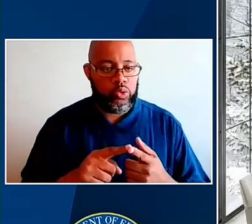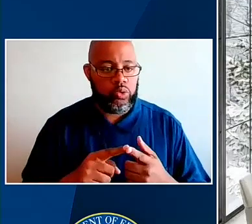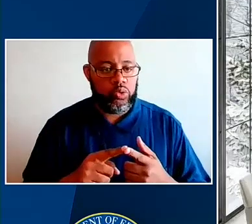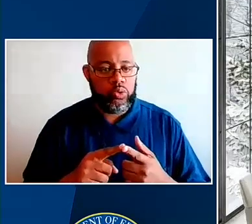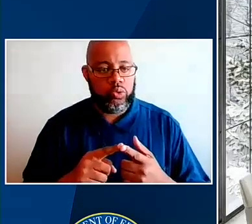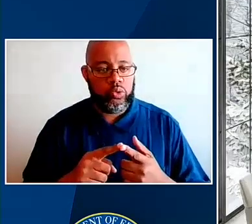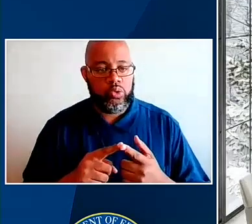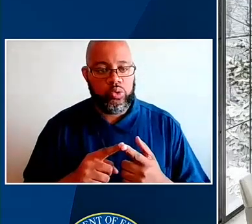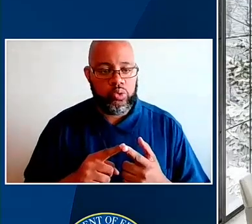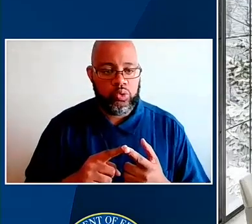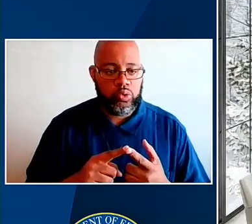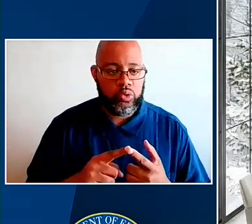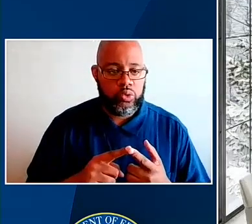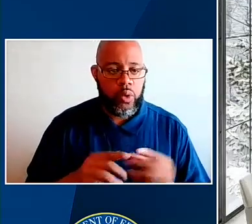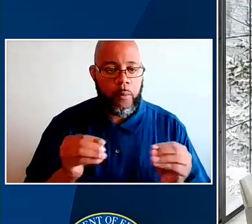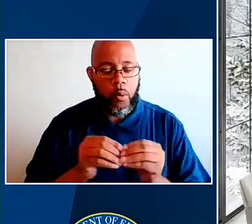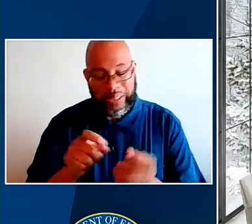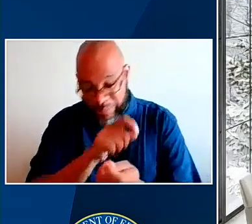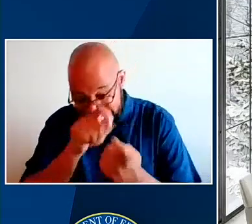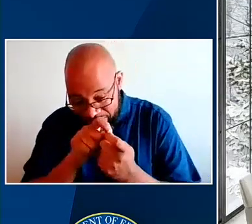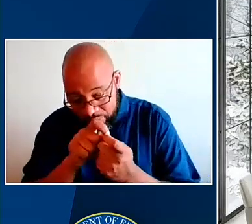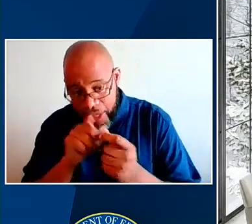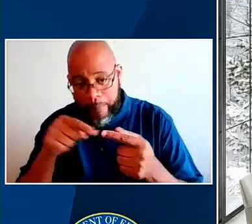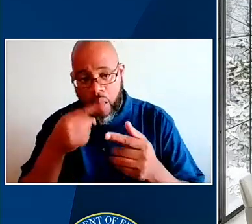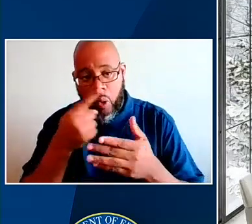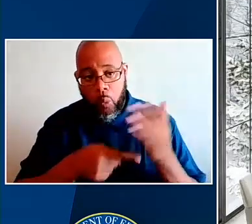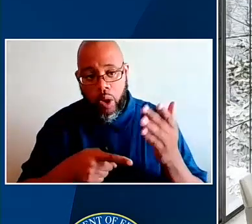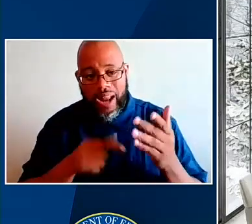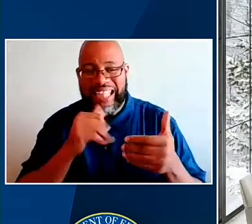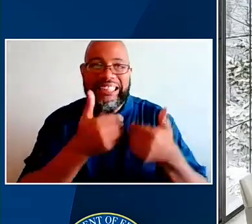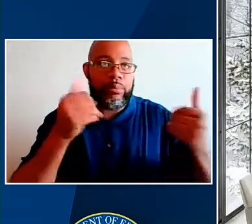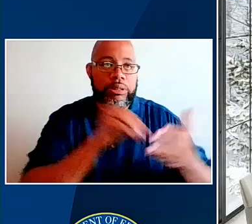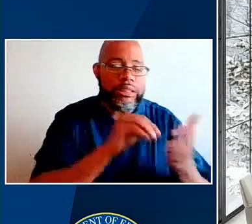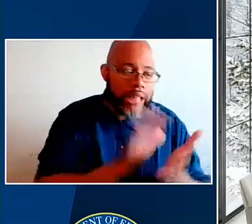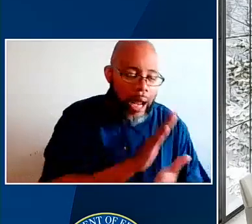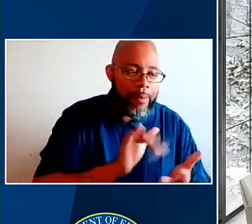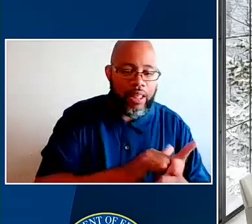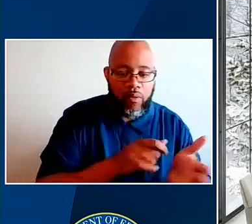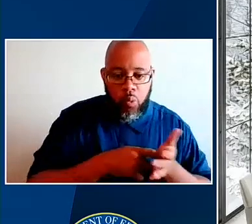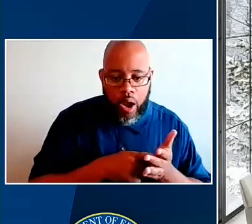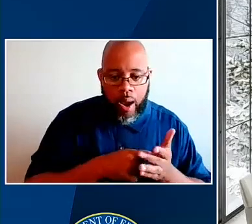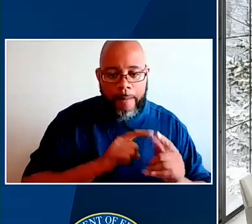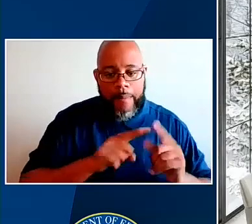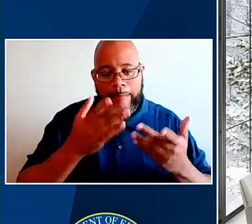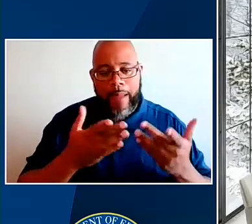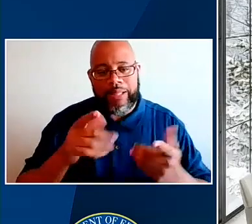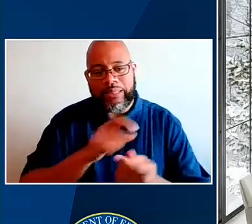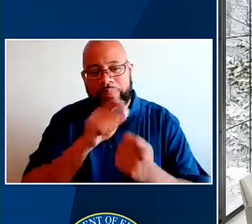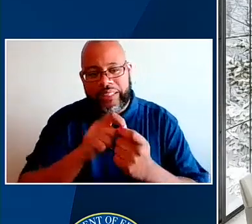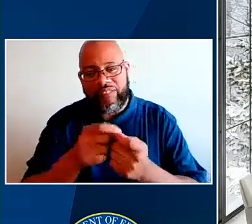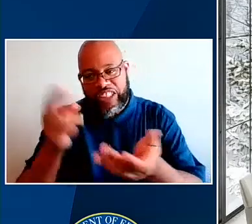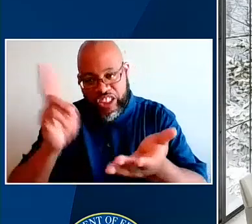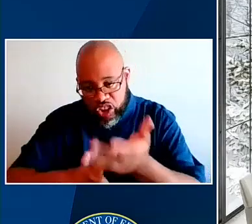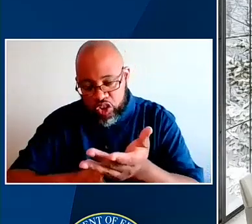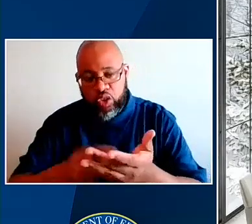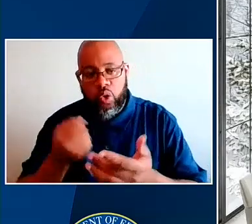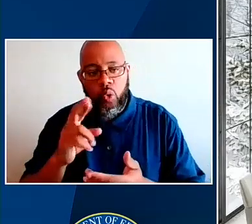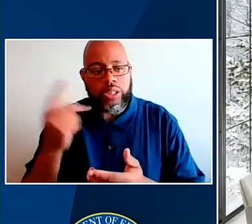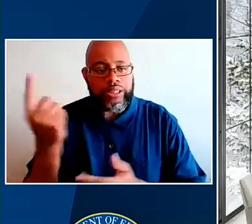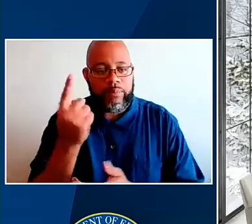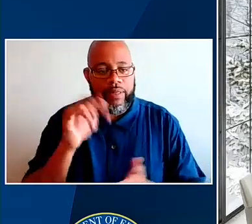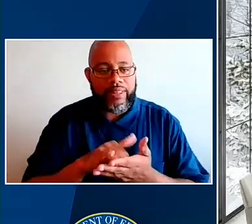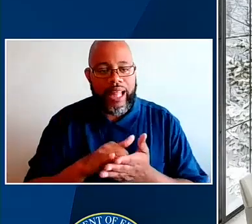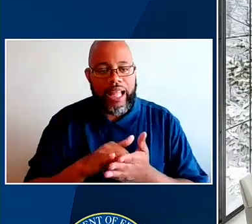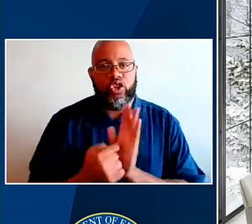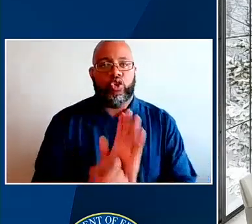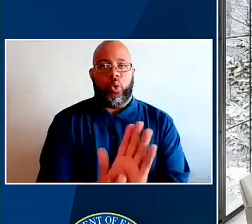hope you're open to being more specific about what, not a separate document that is required, but maybe a specific signature or something that highlights